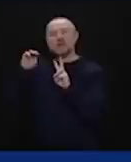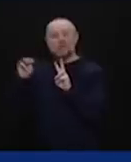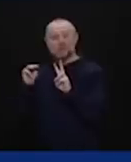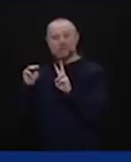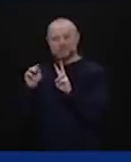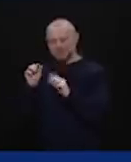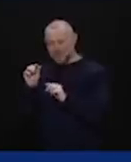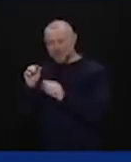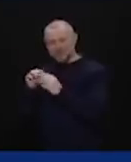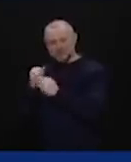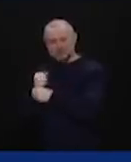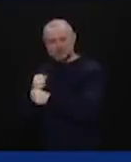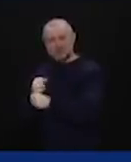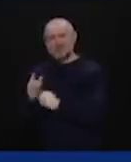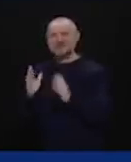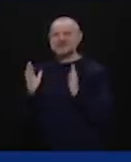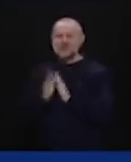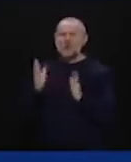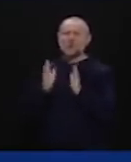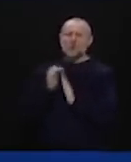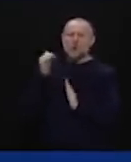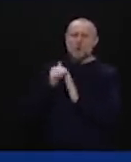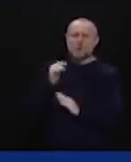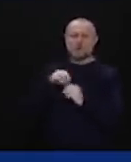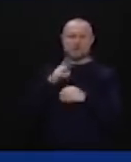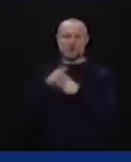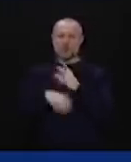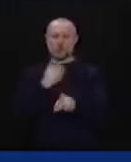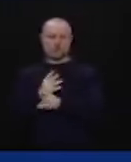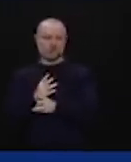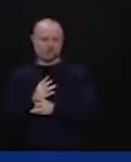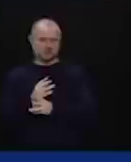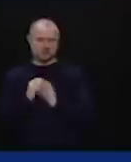microchip ever, the most effective, efficient microchip ever in the